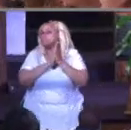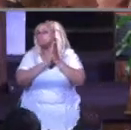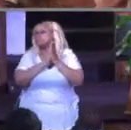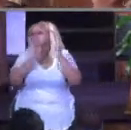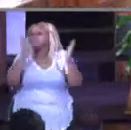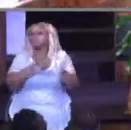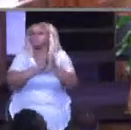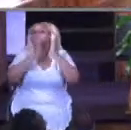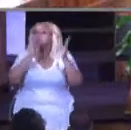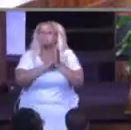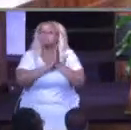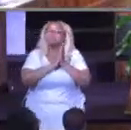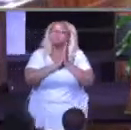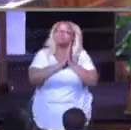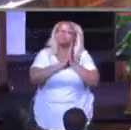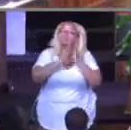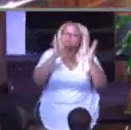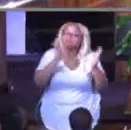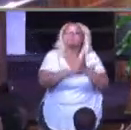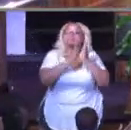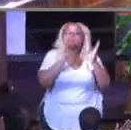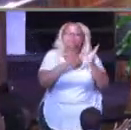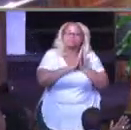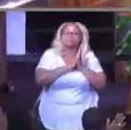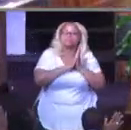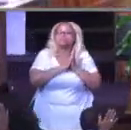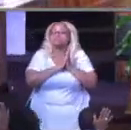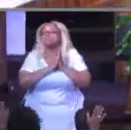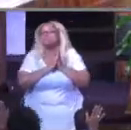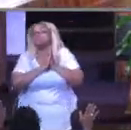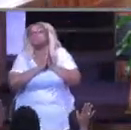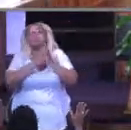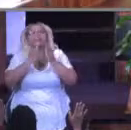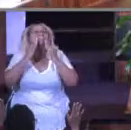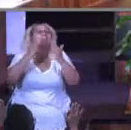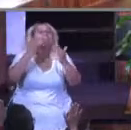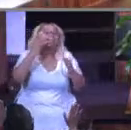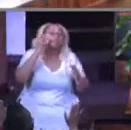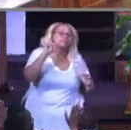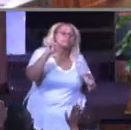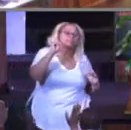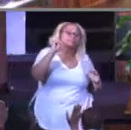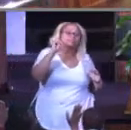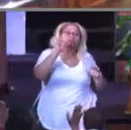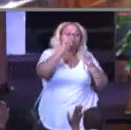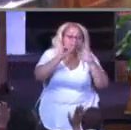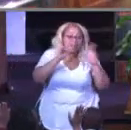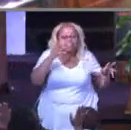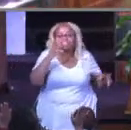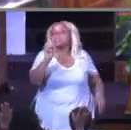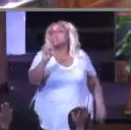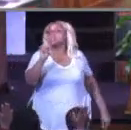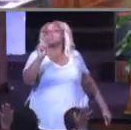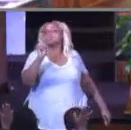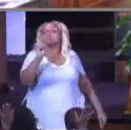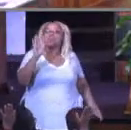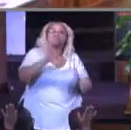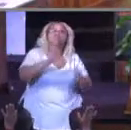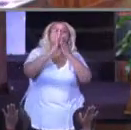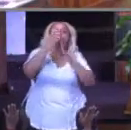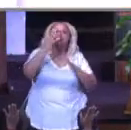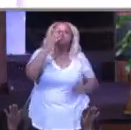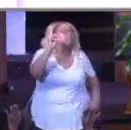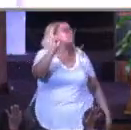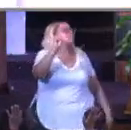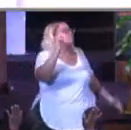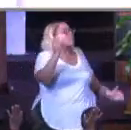Praise. Praise. Praise. Thank him. Bless him. Praise